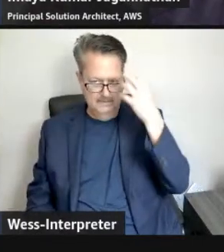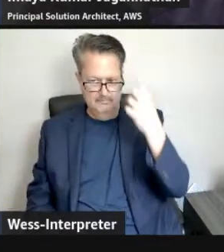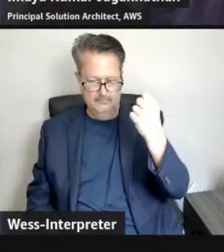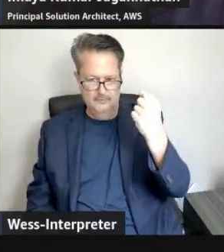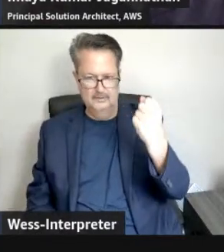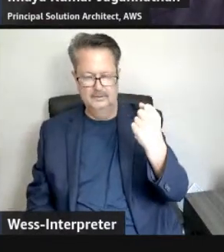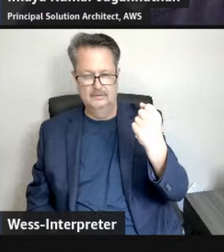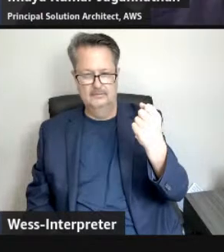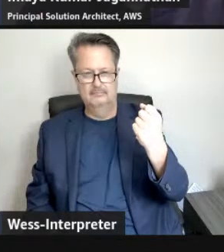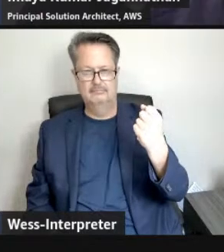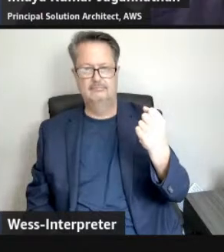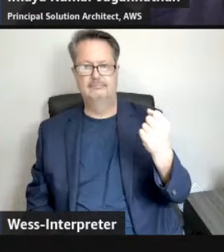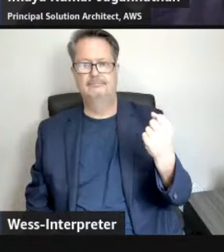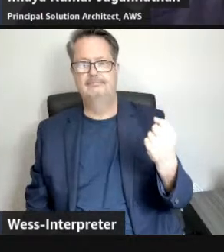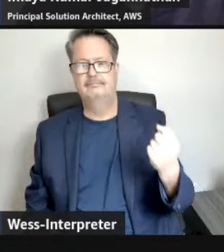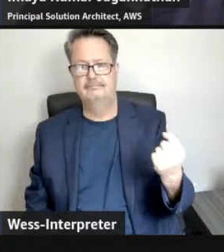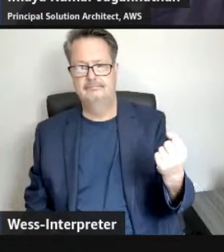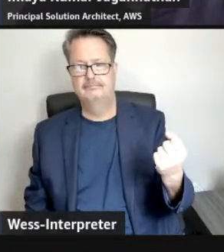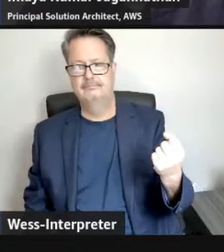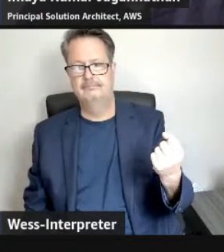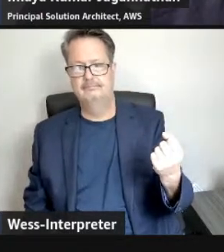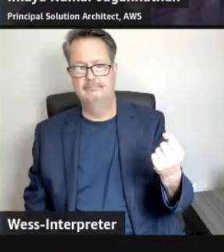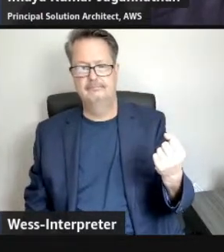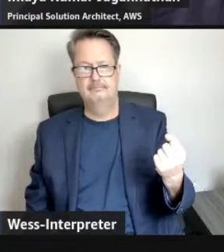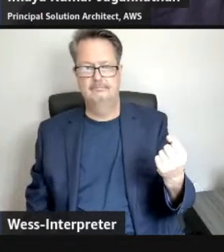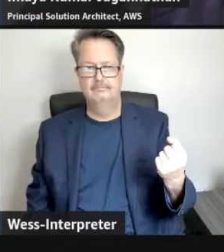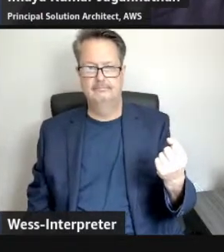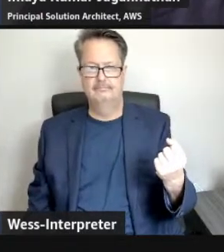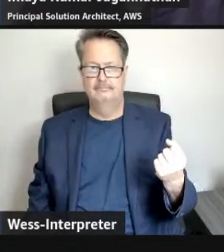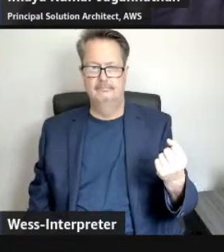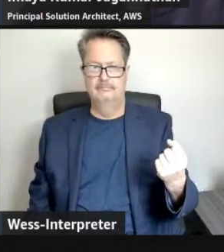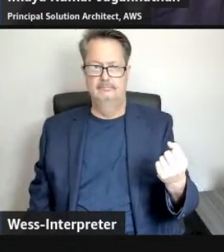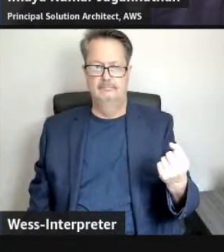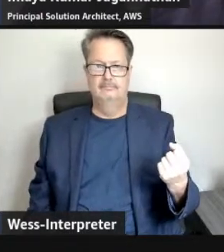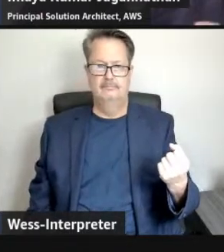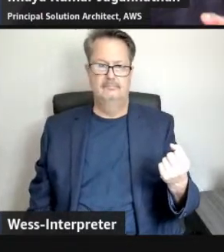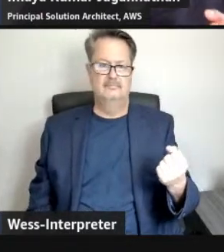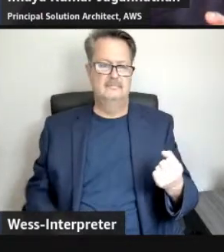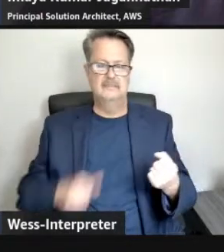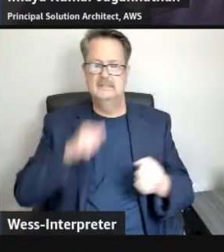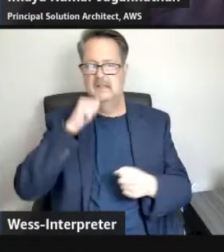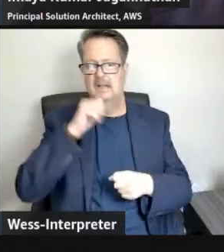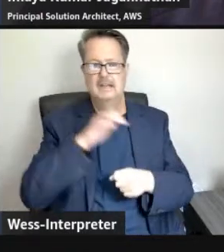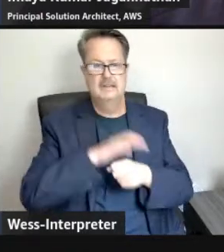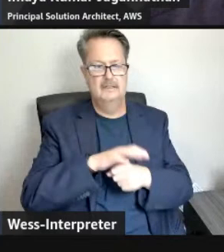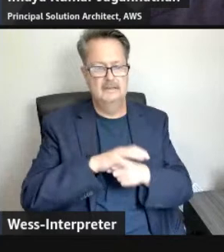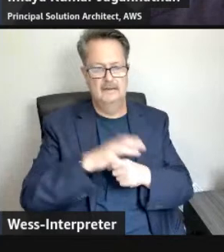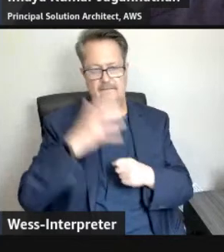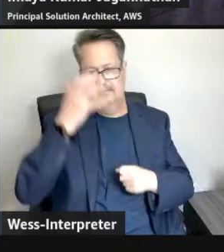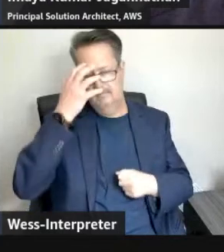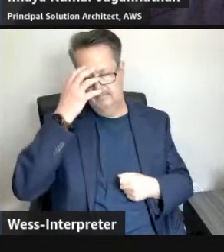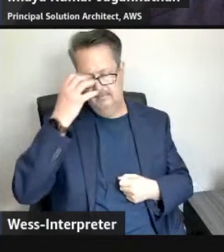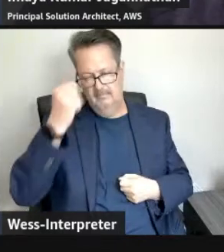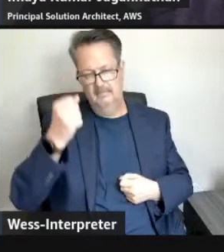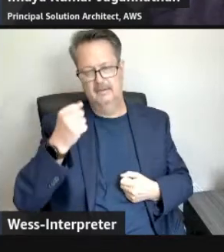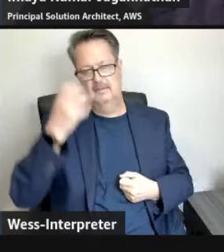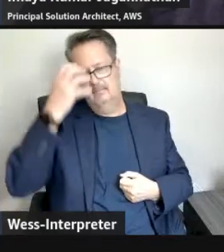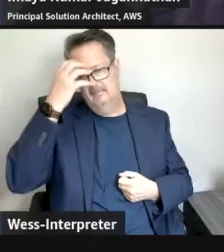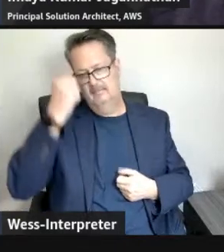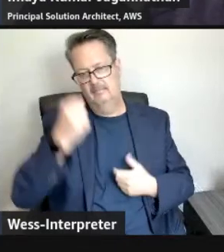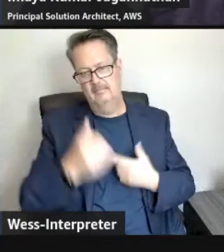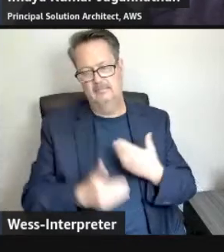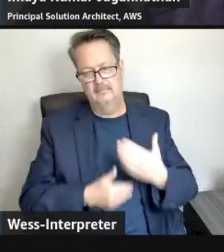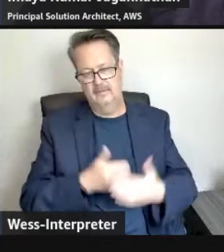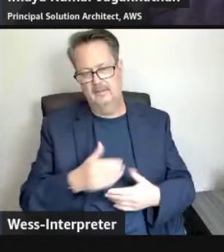the collector from getting exhausted because of lack of memory. The memory limiter processor allows you to do that. That allows you